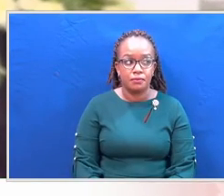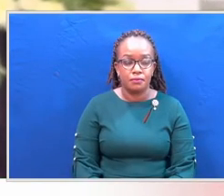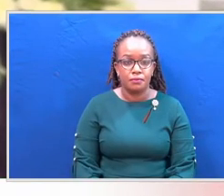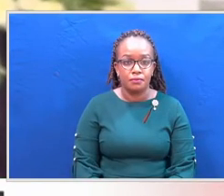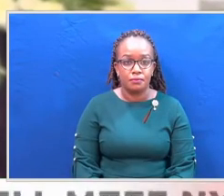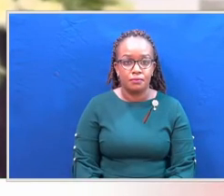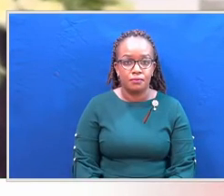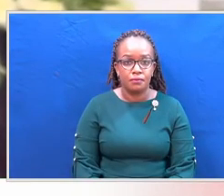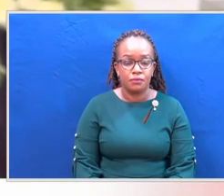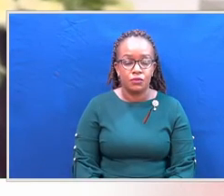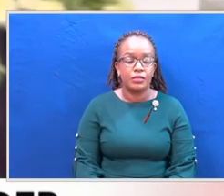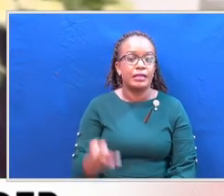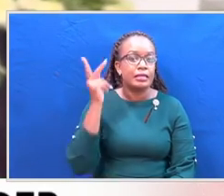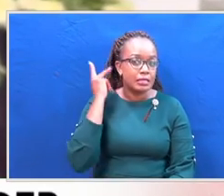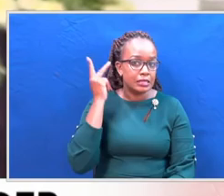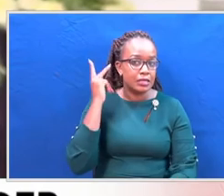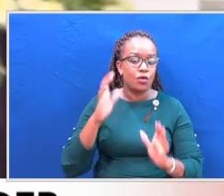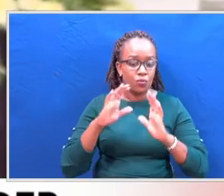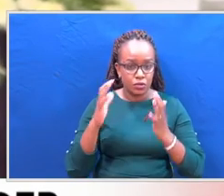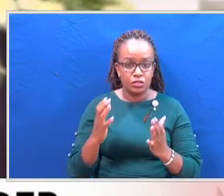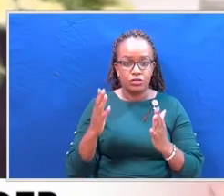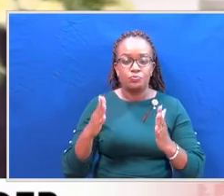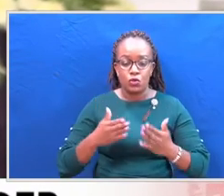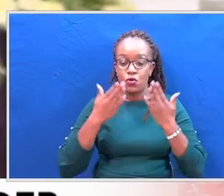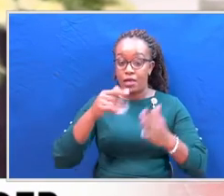To the Abugusi, you gave us a good son.